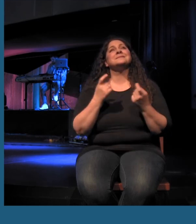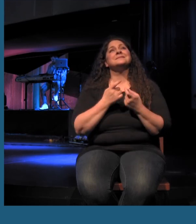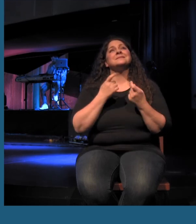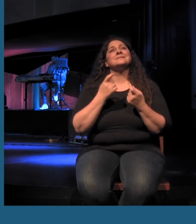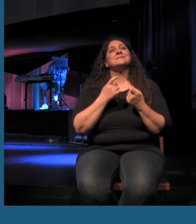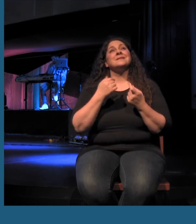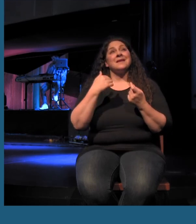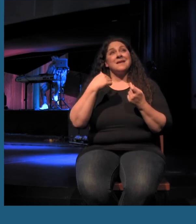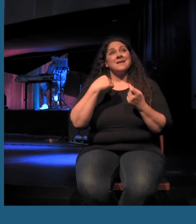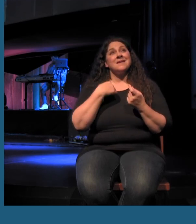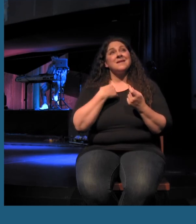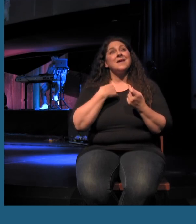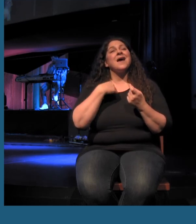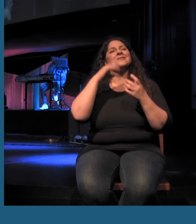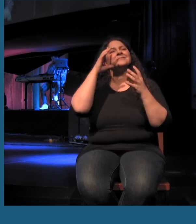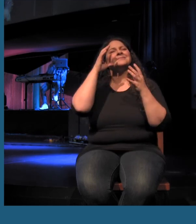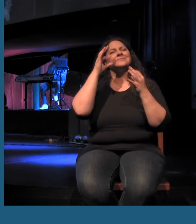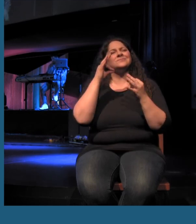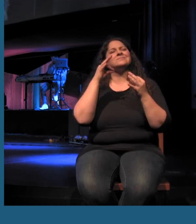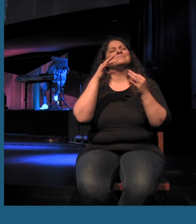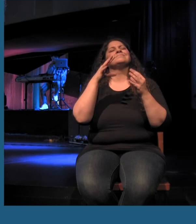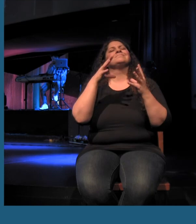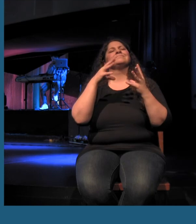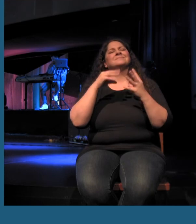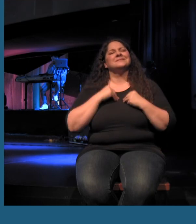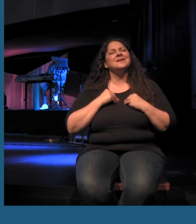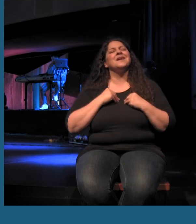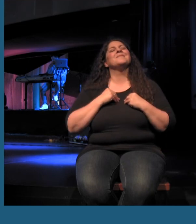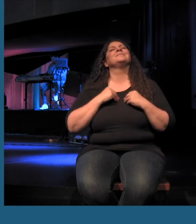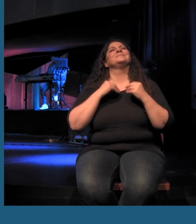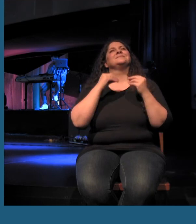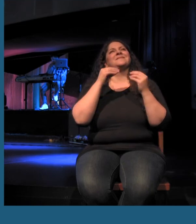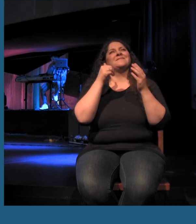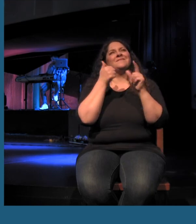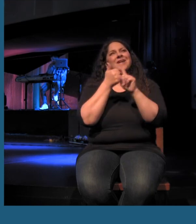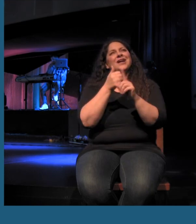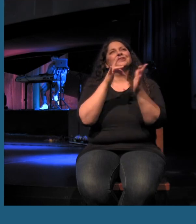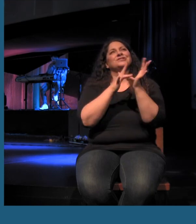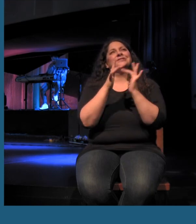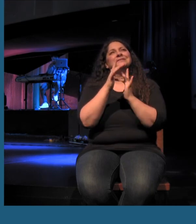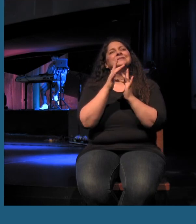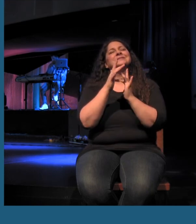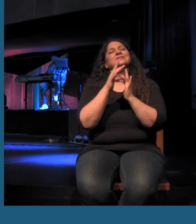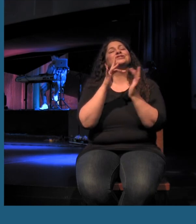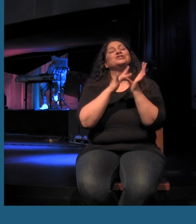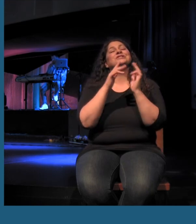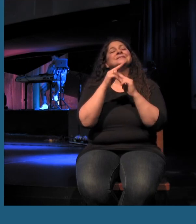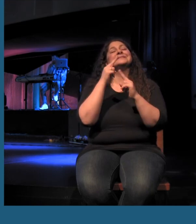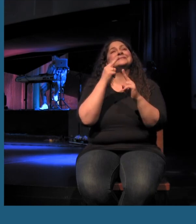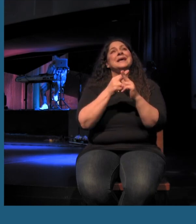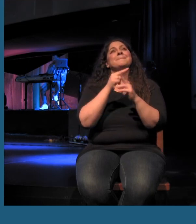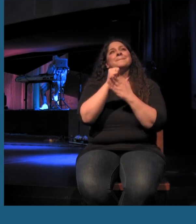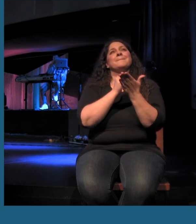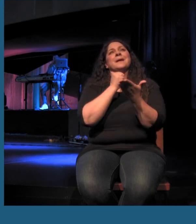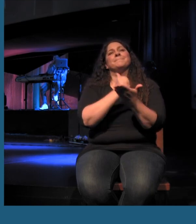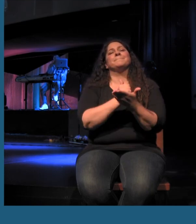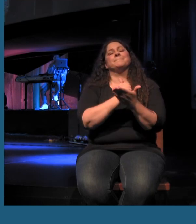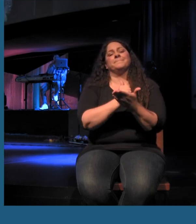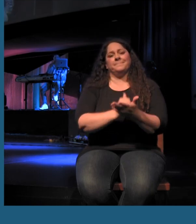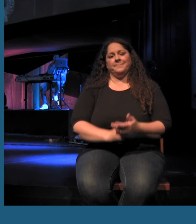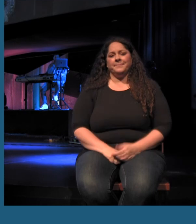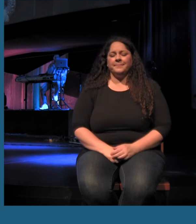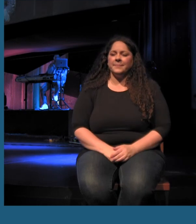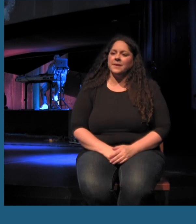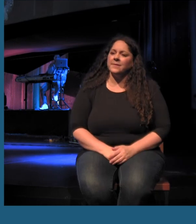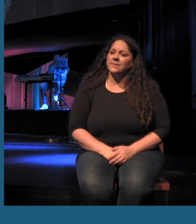choose to follow Jesus with my whole heart. In Jesus' name, amen. Amen.